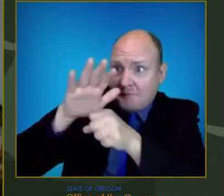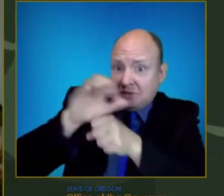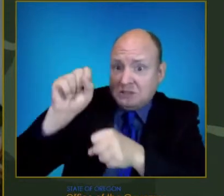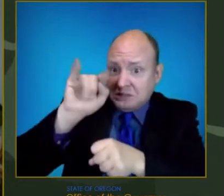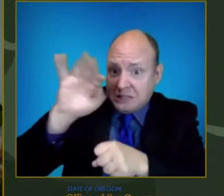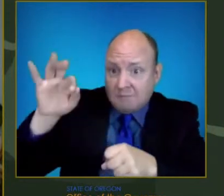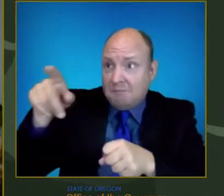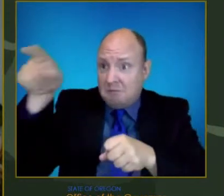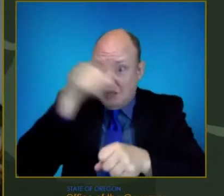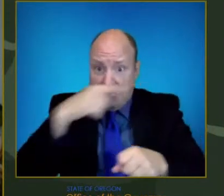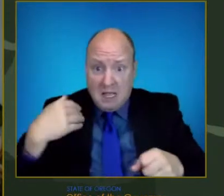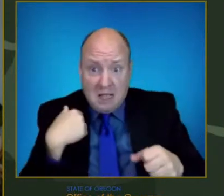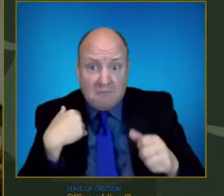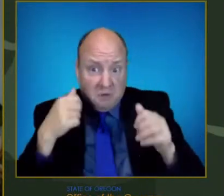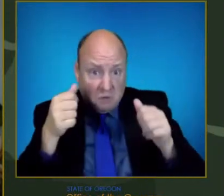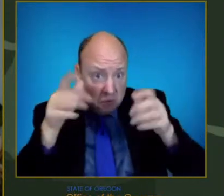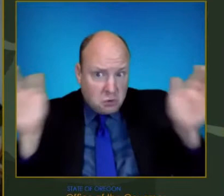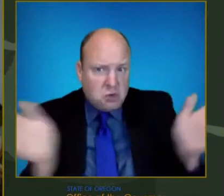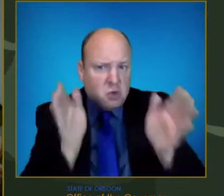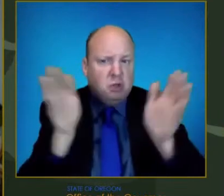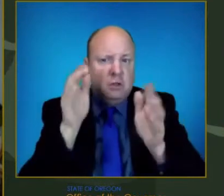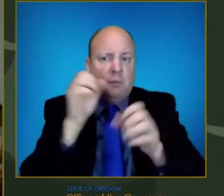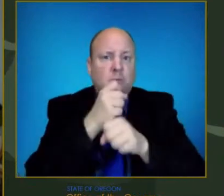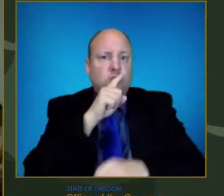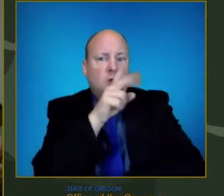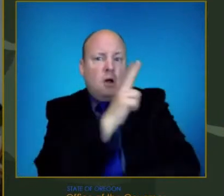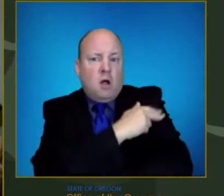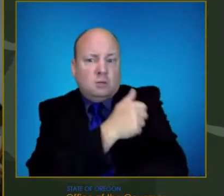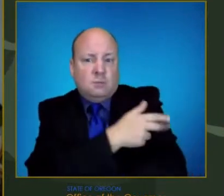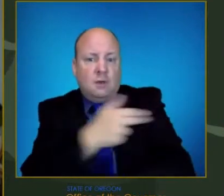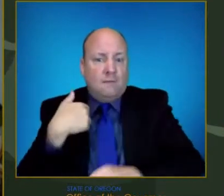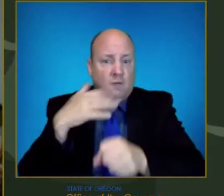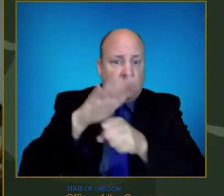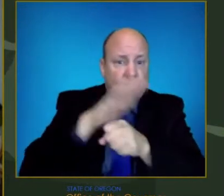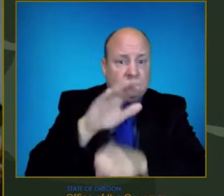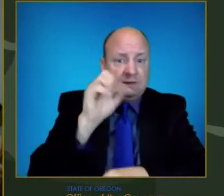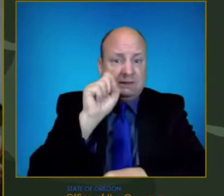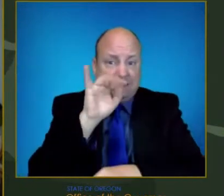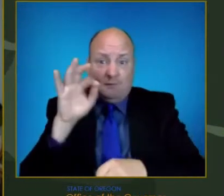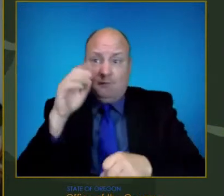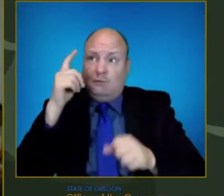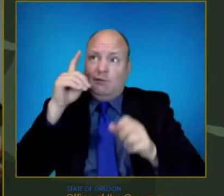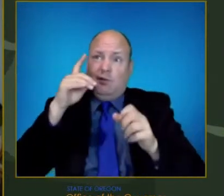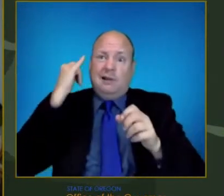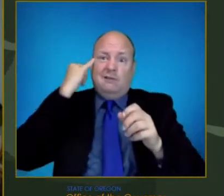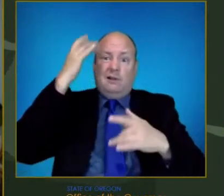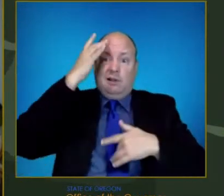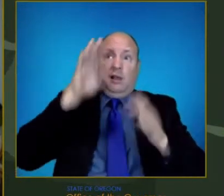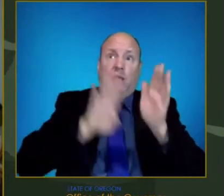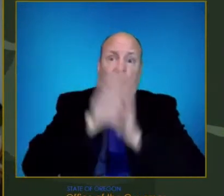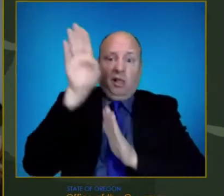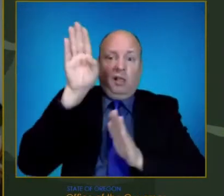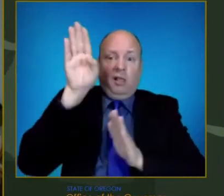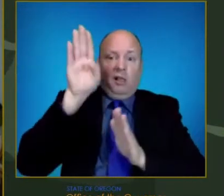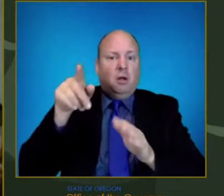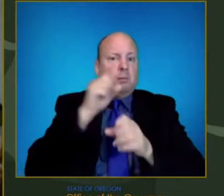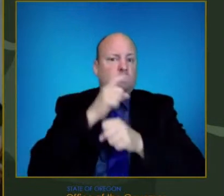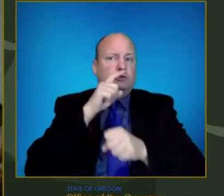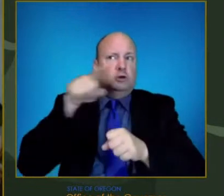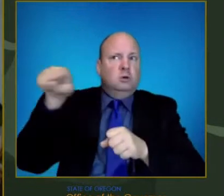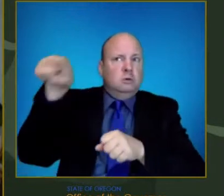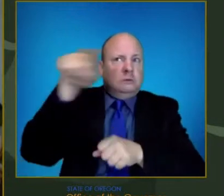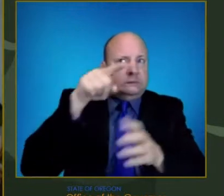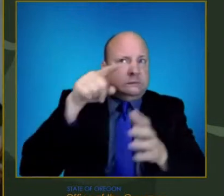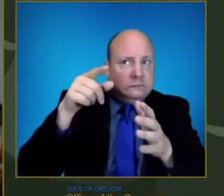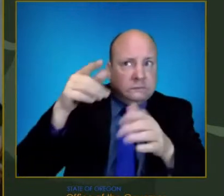capacity to our fall vaccination efforts. We're also engaging with local public health authorities and